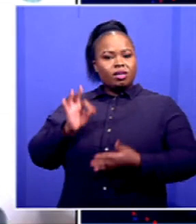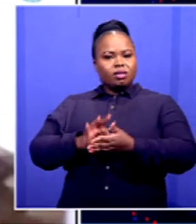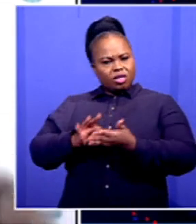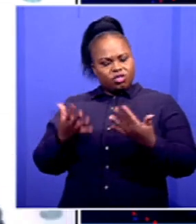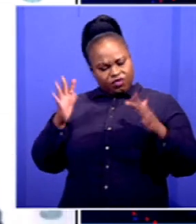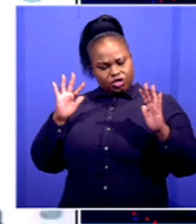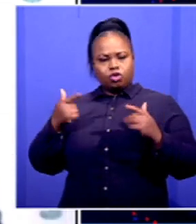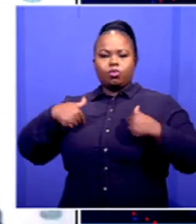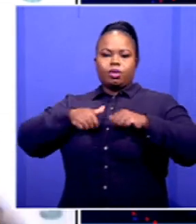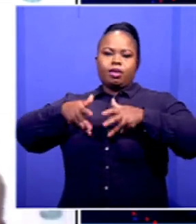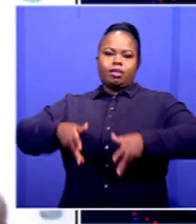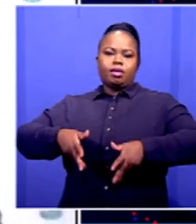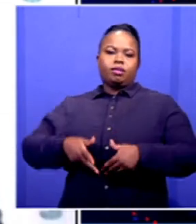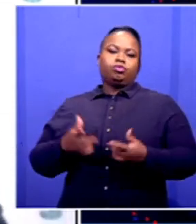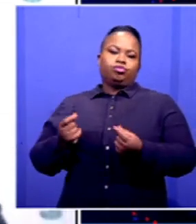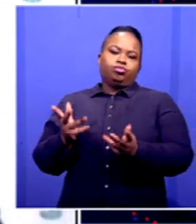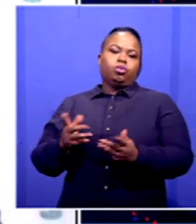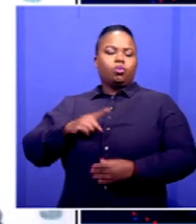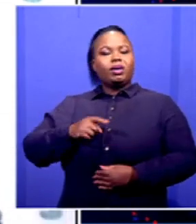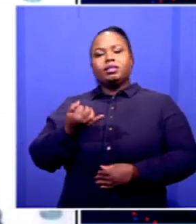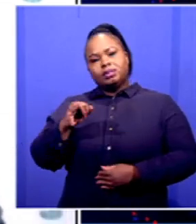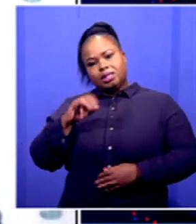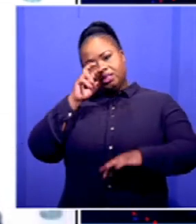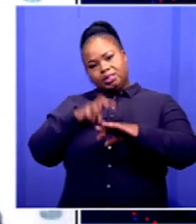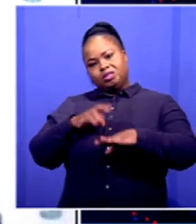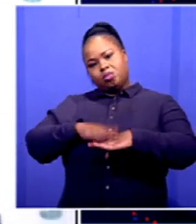we are. We are here to do them because they still need to be